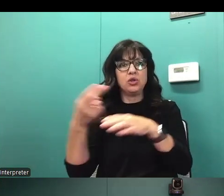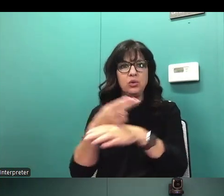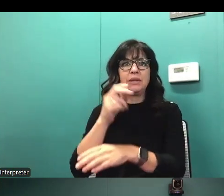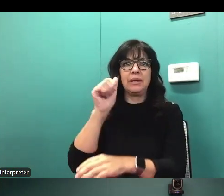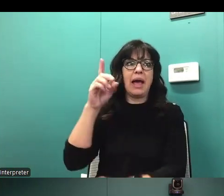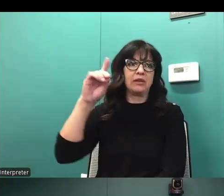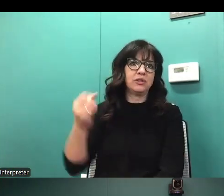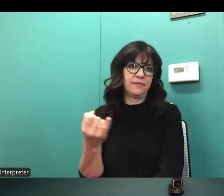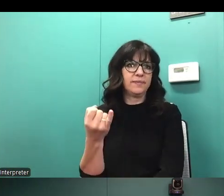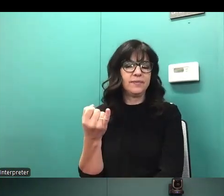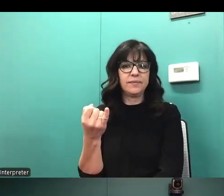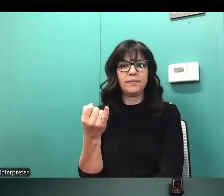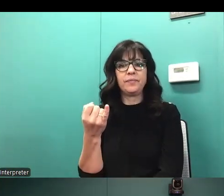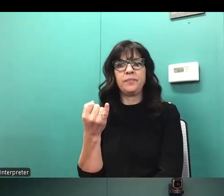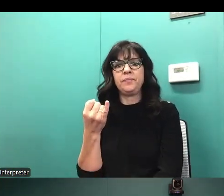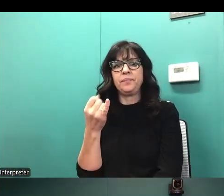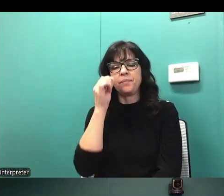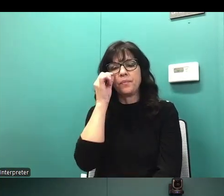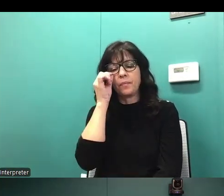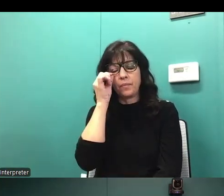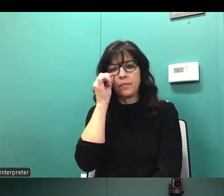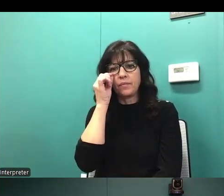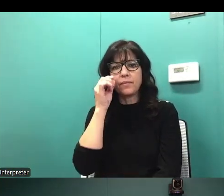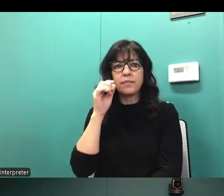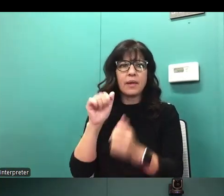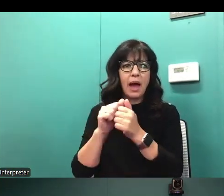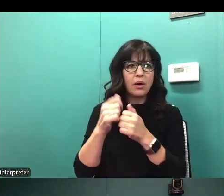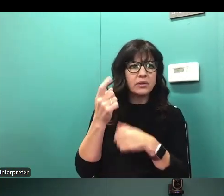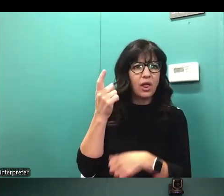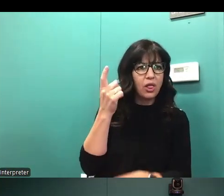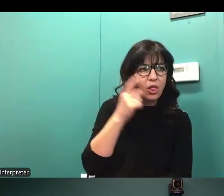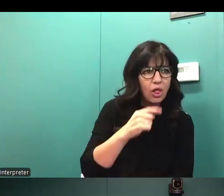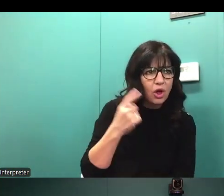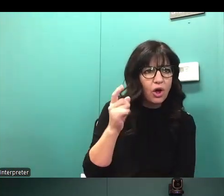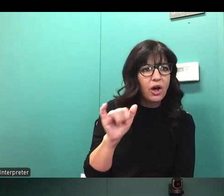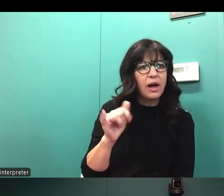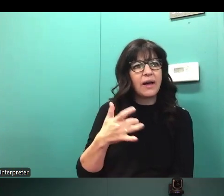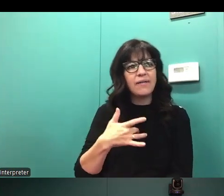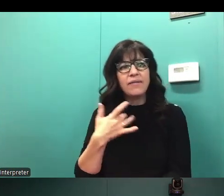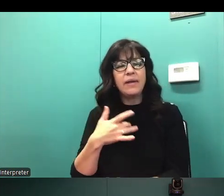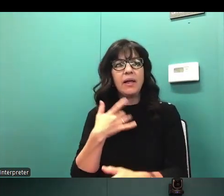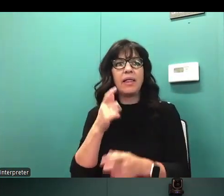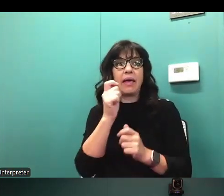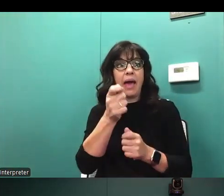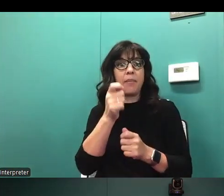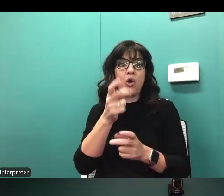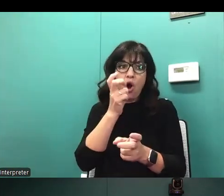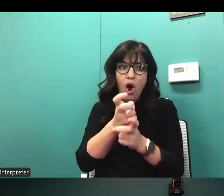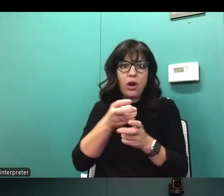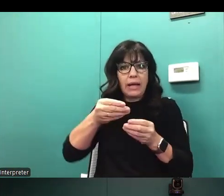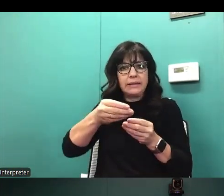adjective. And so like, how does it look or feel? Like the hammer feels hard and smooth. They're